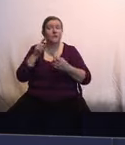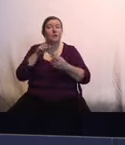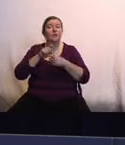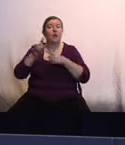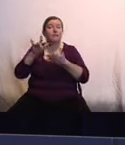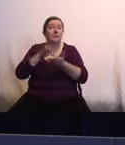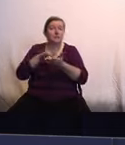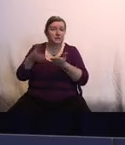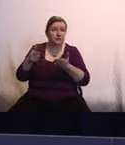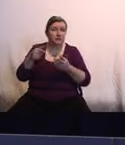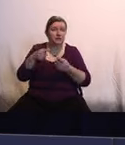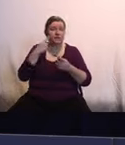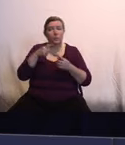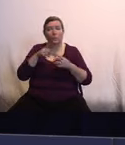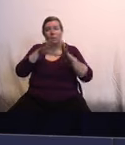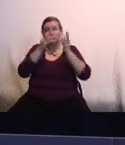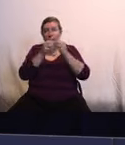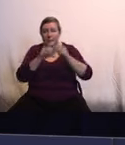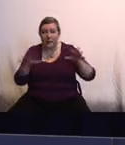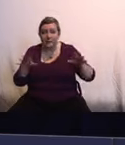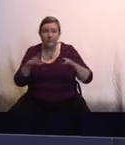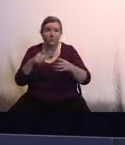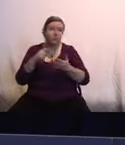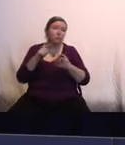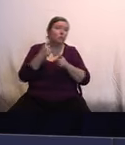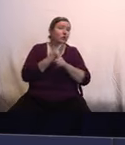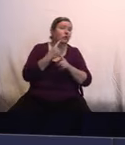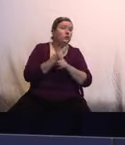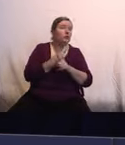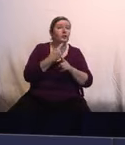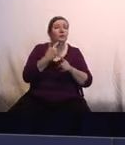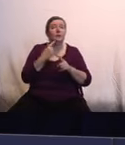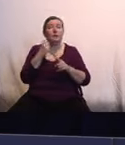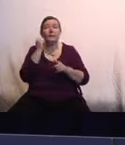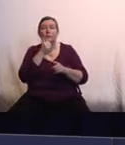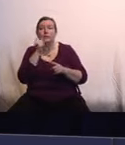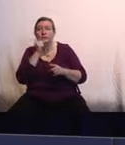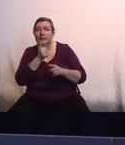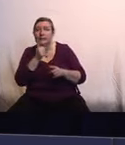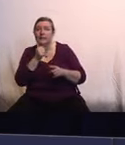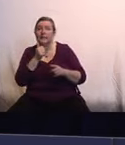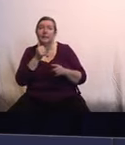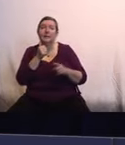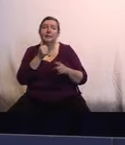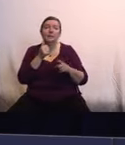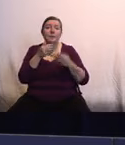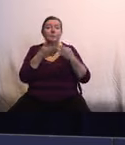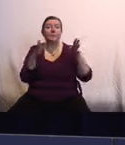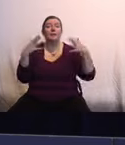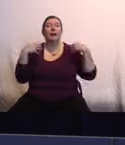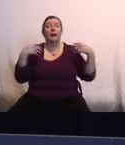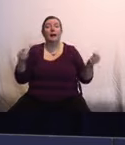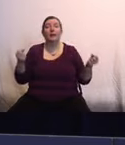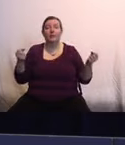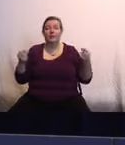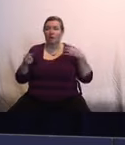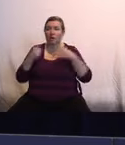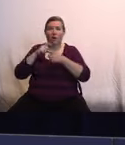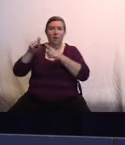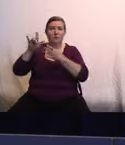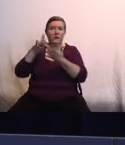during pandemic or during regular, everyday public health issues that we have, is one of our most valuable